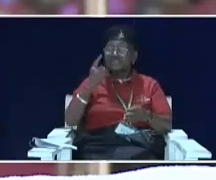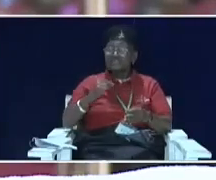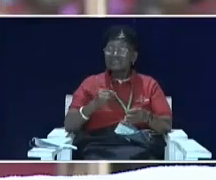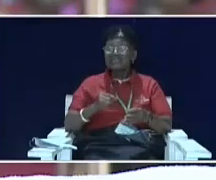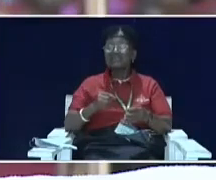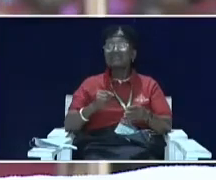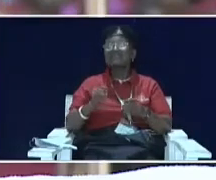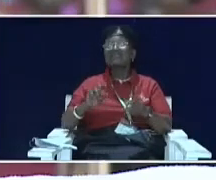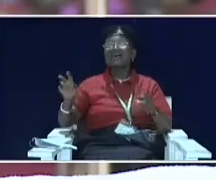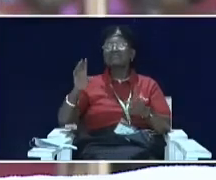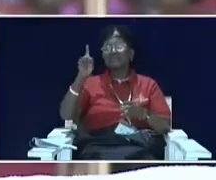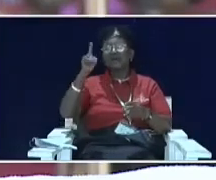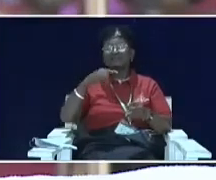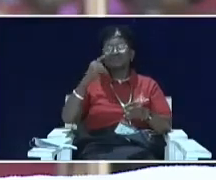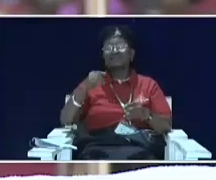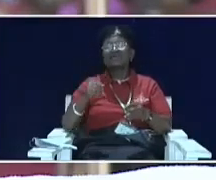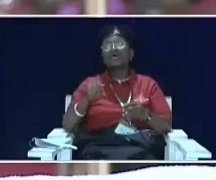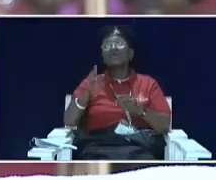from all